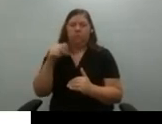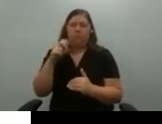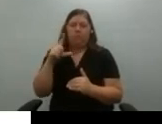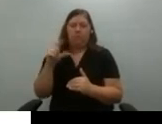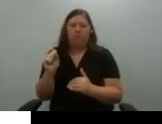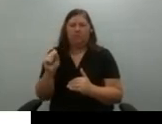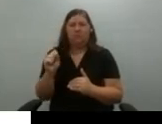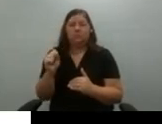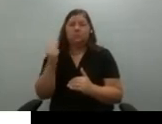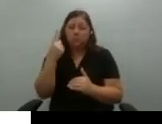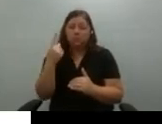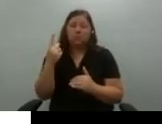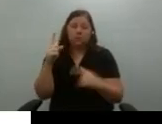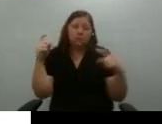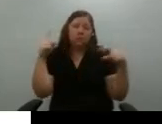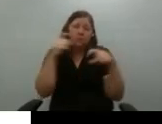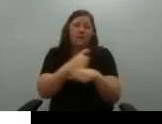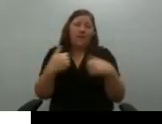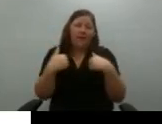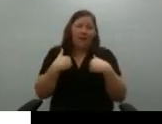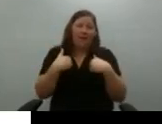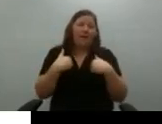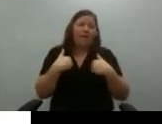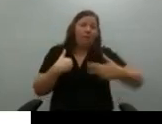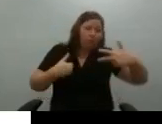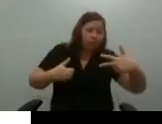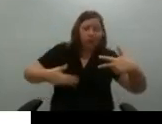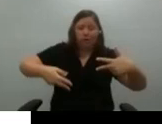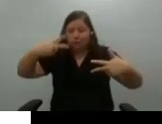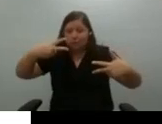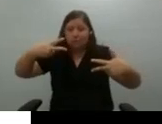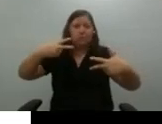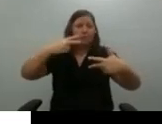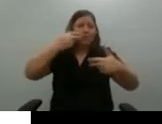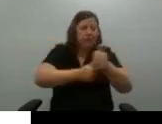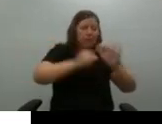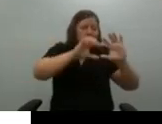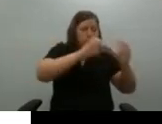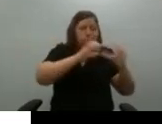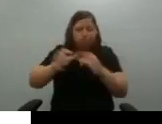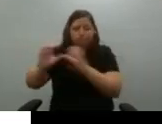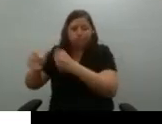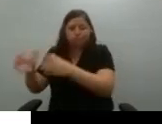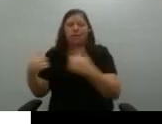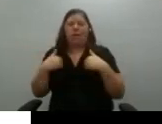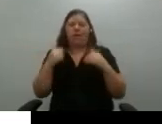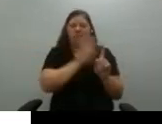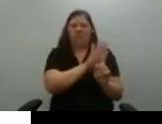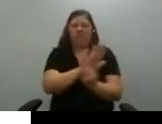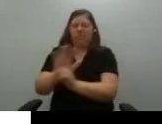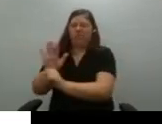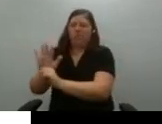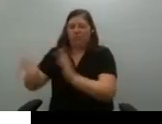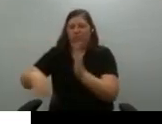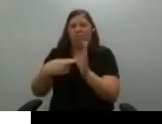many departments and agencies responsible for enforcing immigration laws, and they each have their own roles and